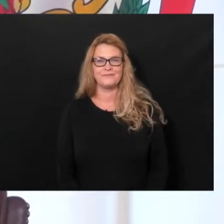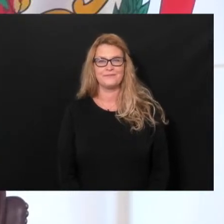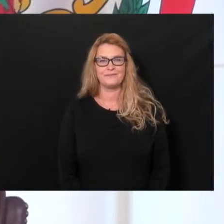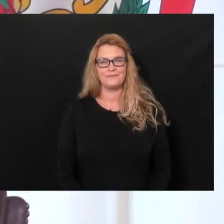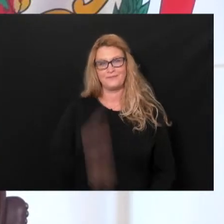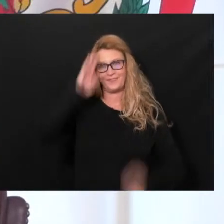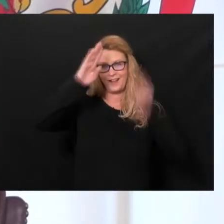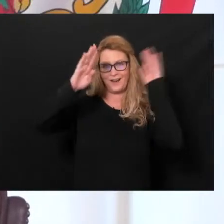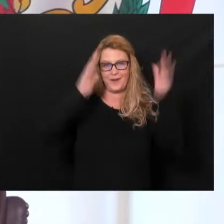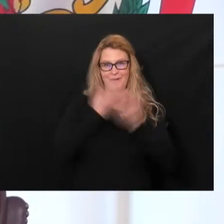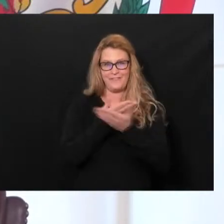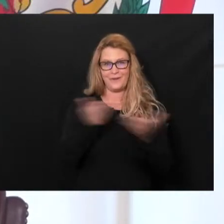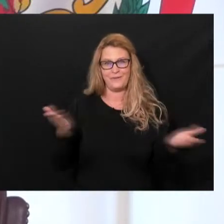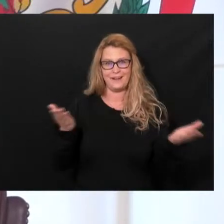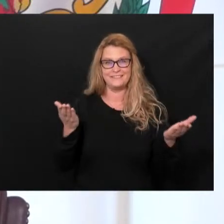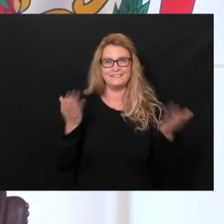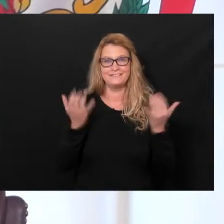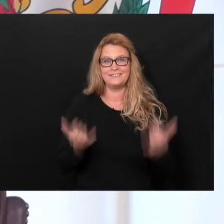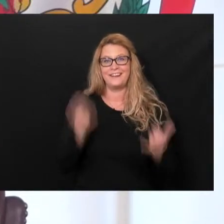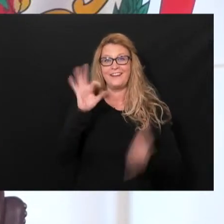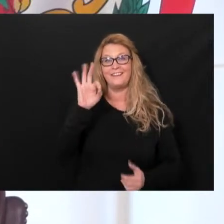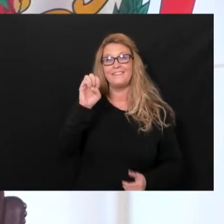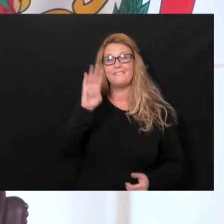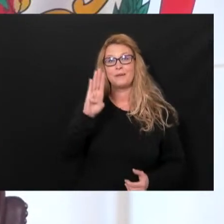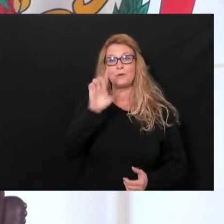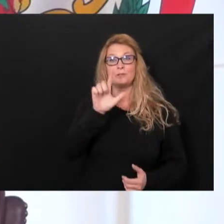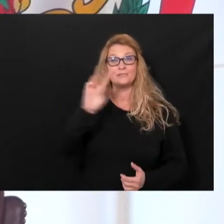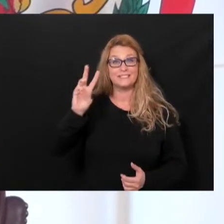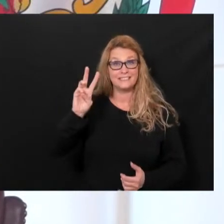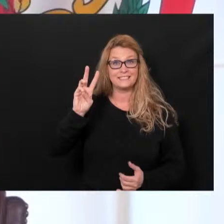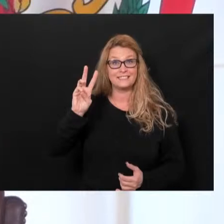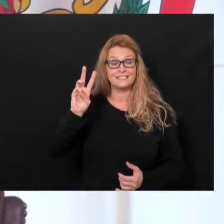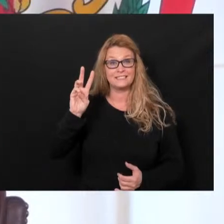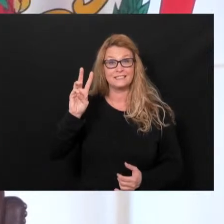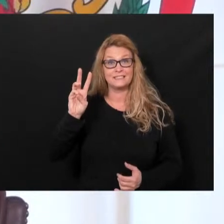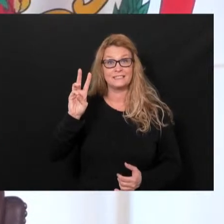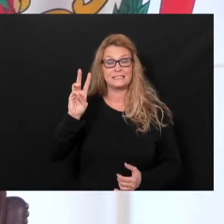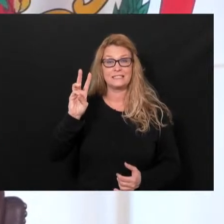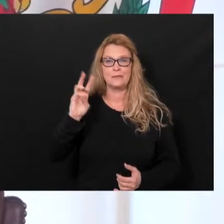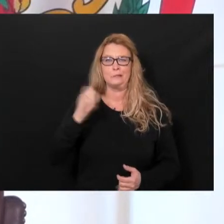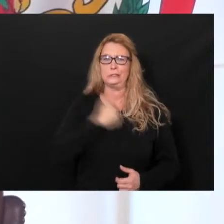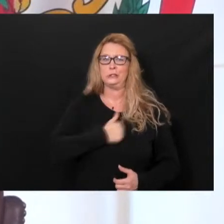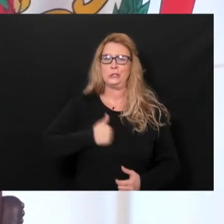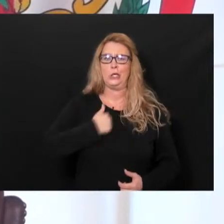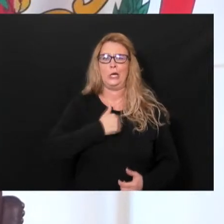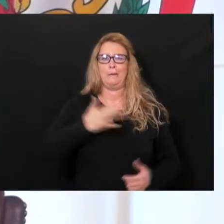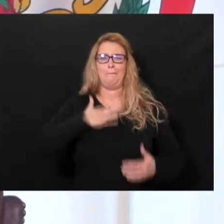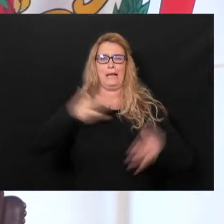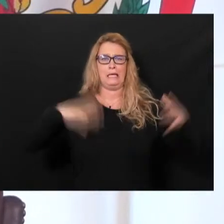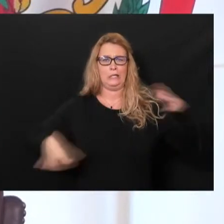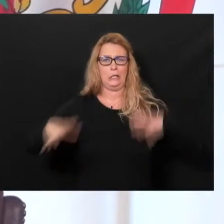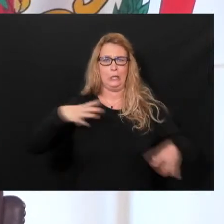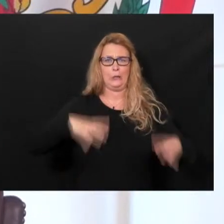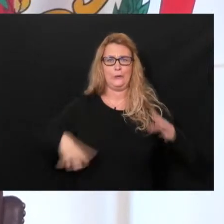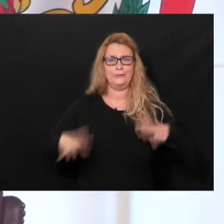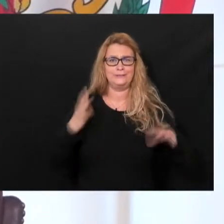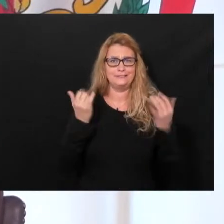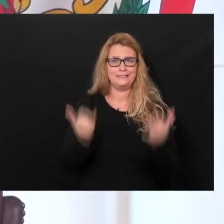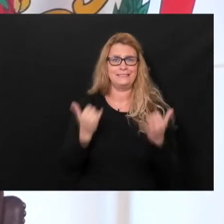Hello, everyone. It's February the 26th. You've got to forgive my dress today, but we've been